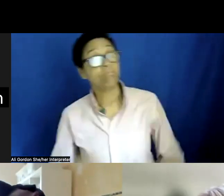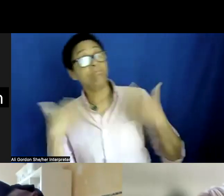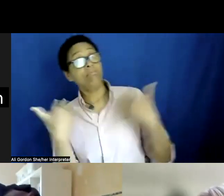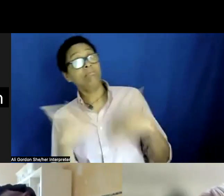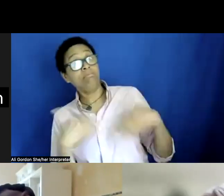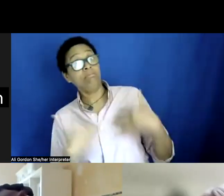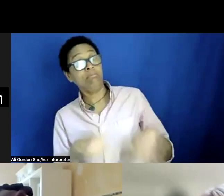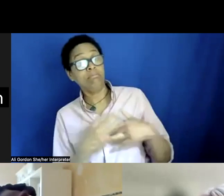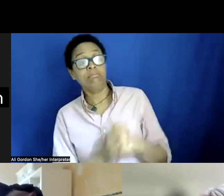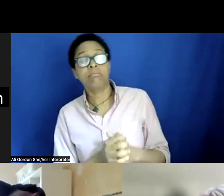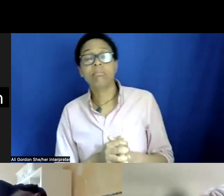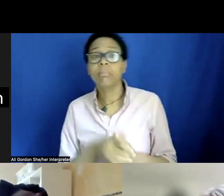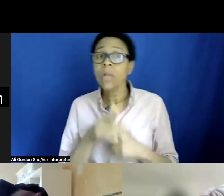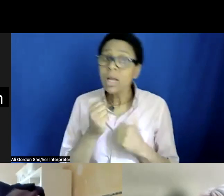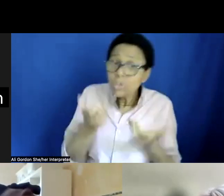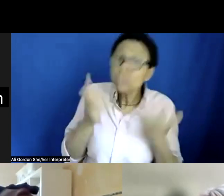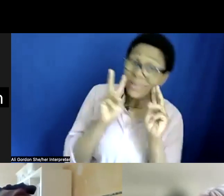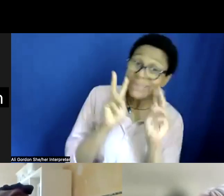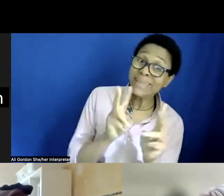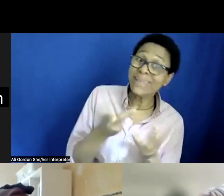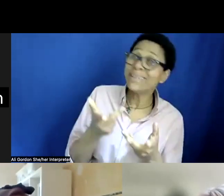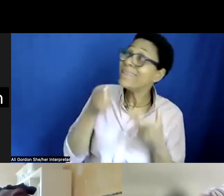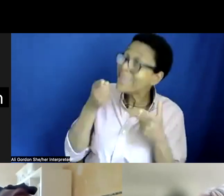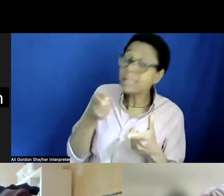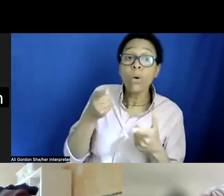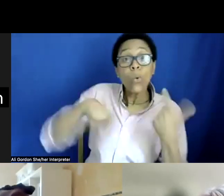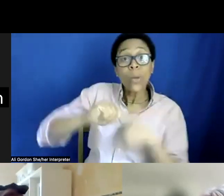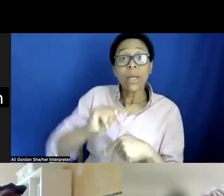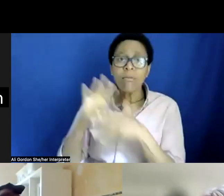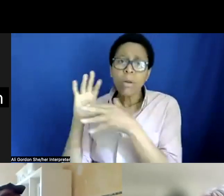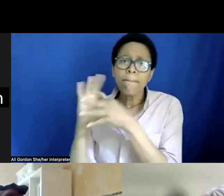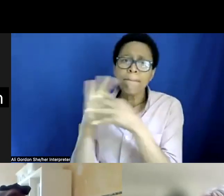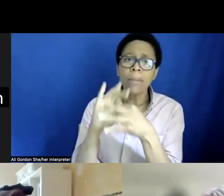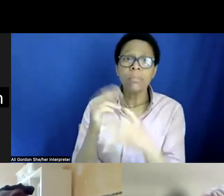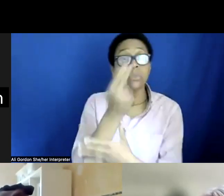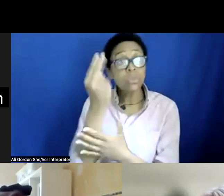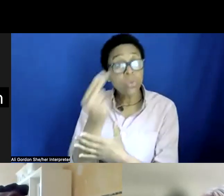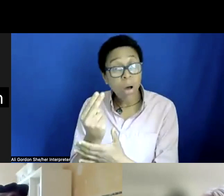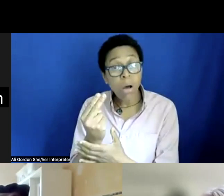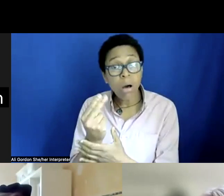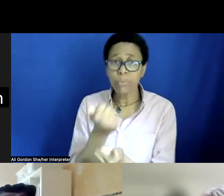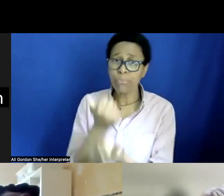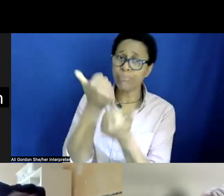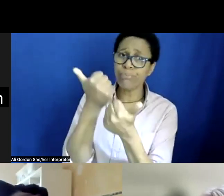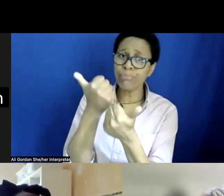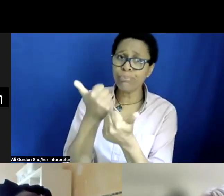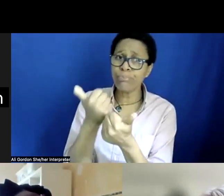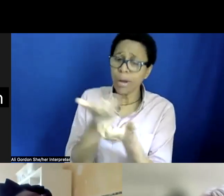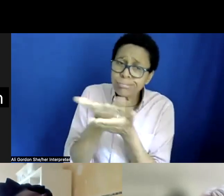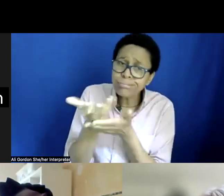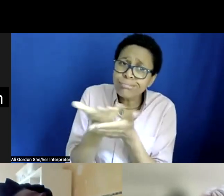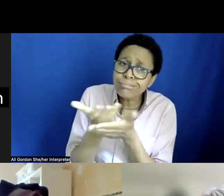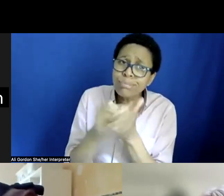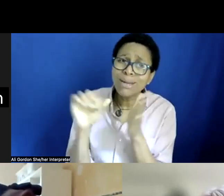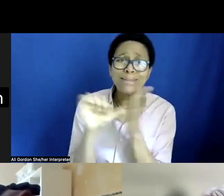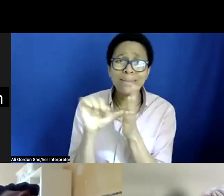this is the sort of thing that comes out of this connection that we all have to art. Talking about these difficult subjects, sometimes